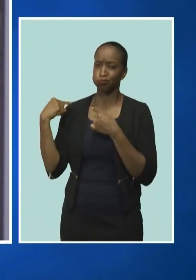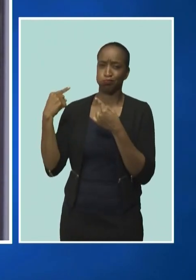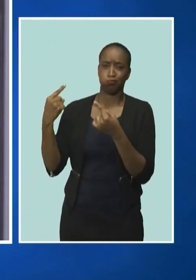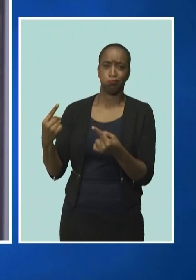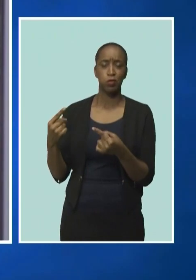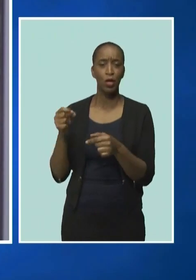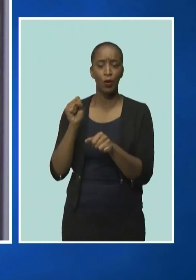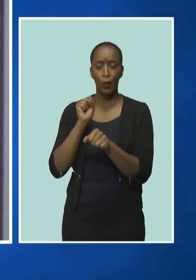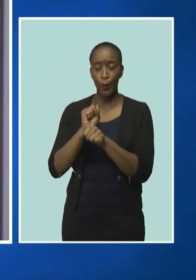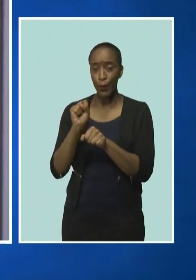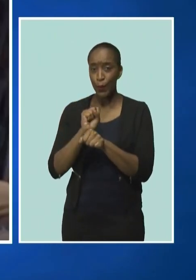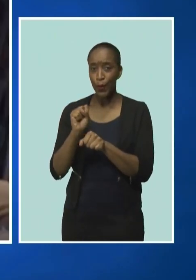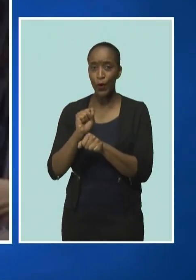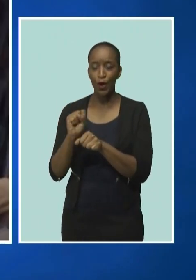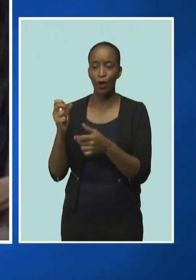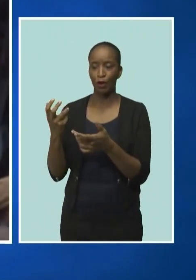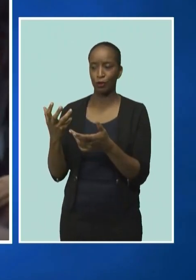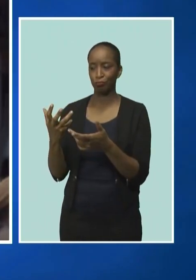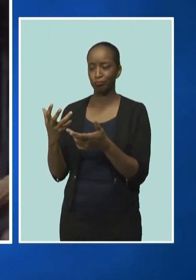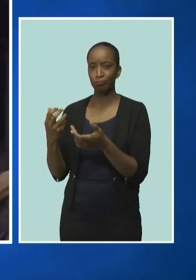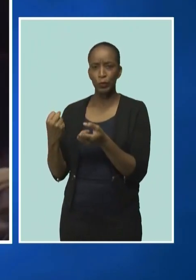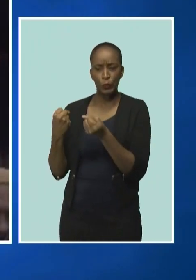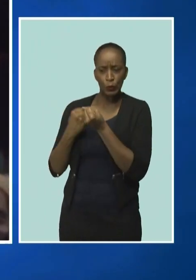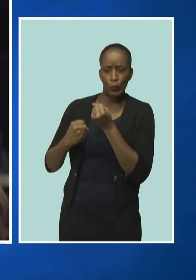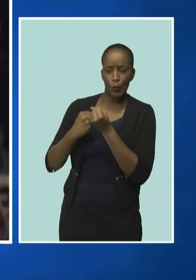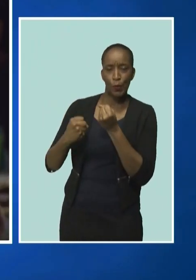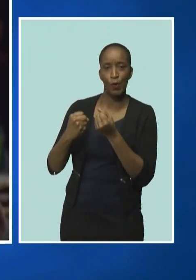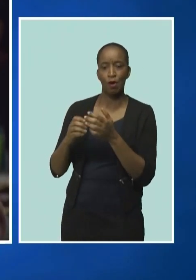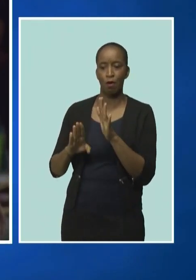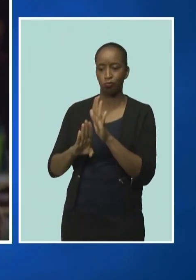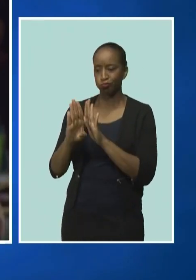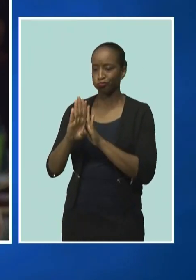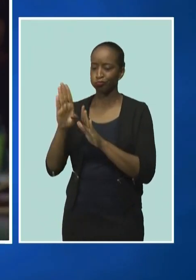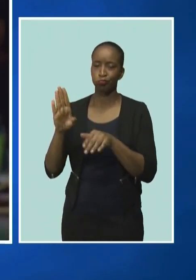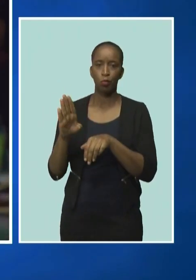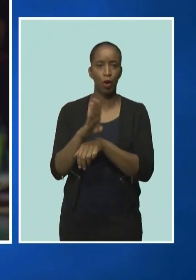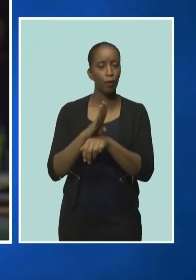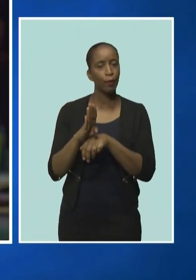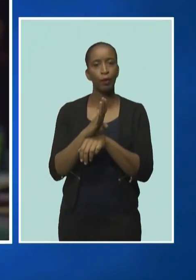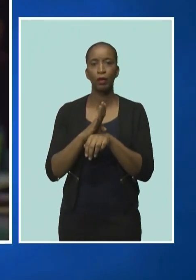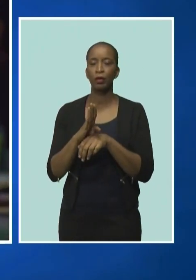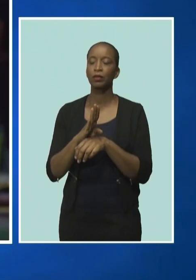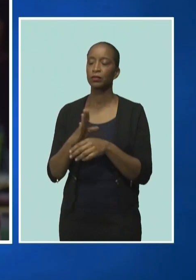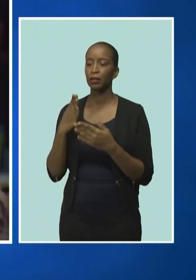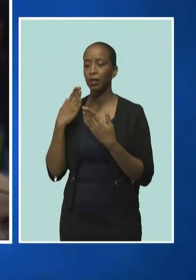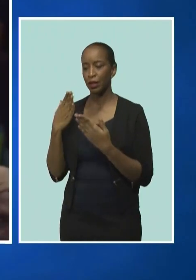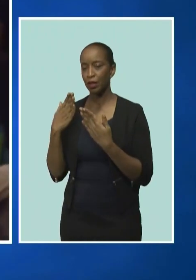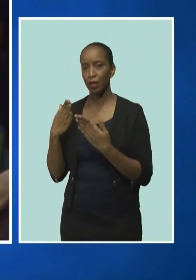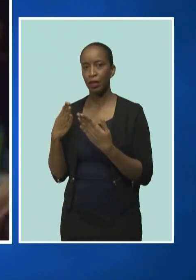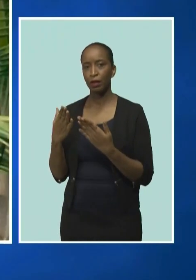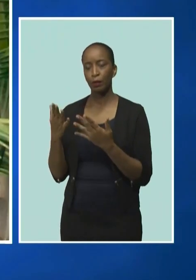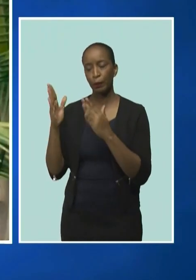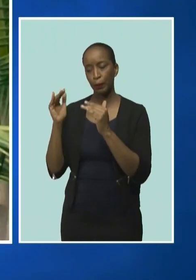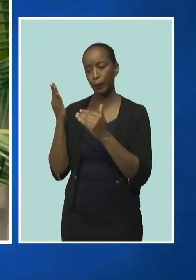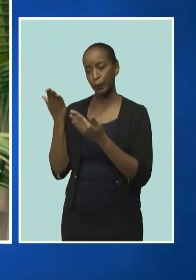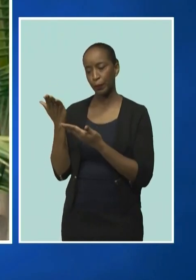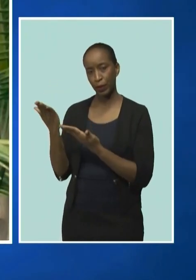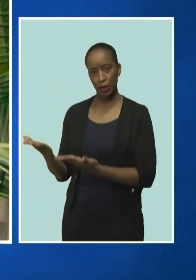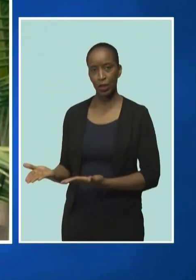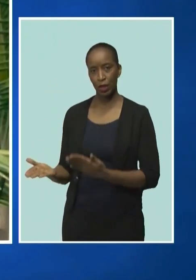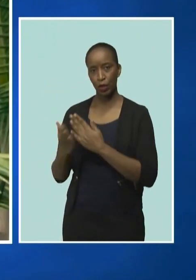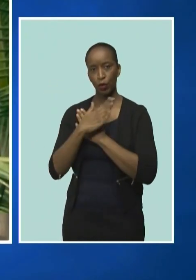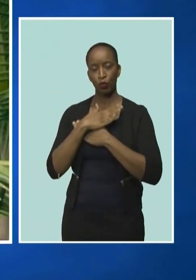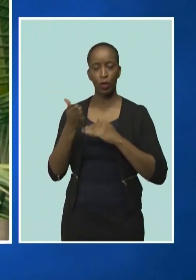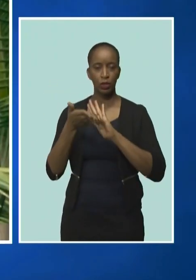much for lending him in service to his country these many years. May his soul rest in peace. Rashid